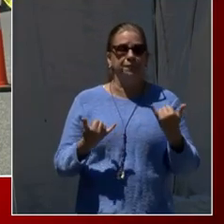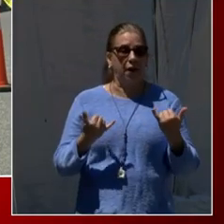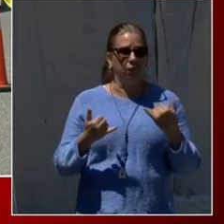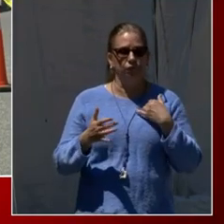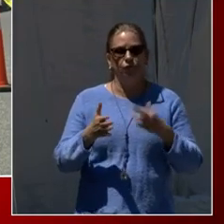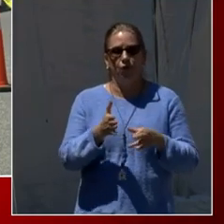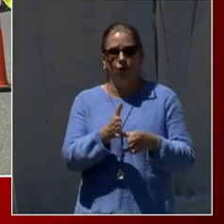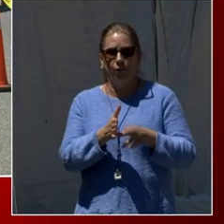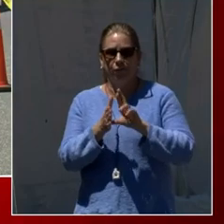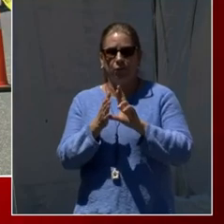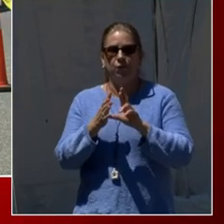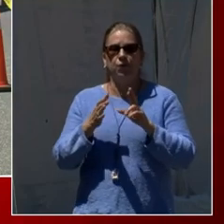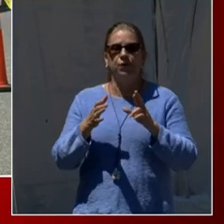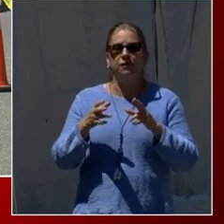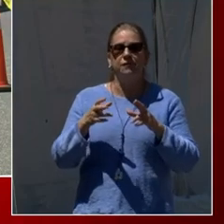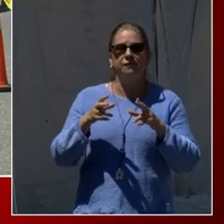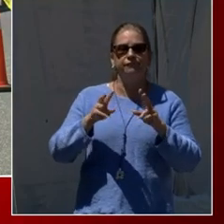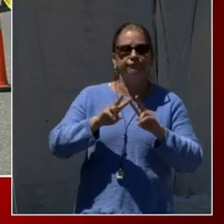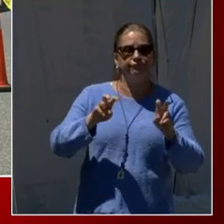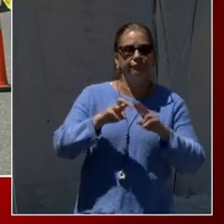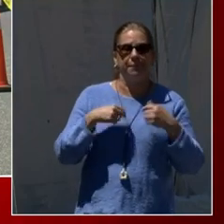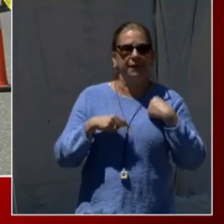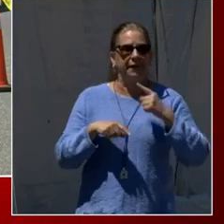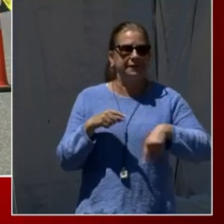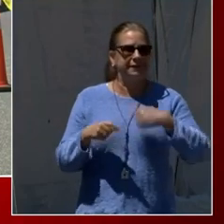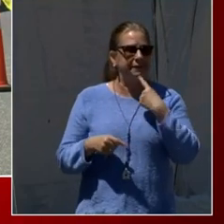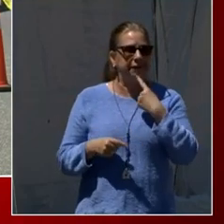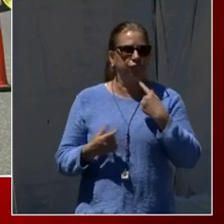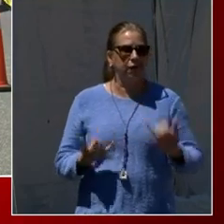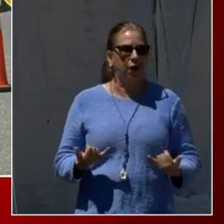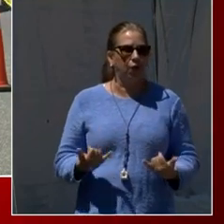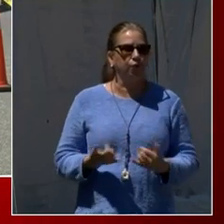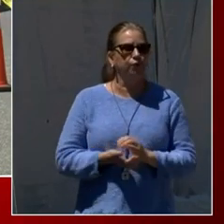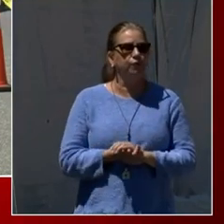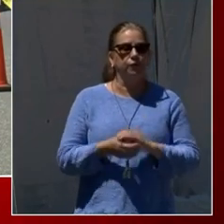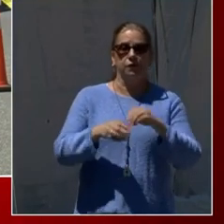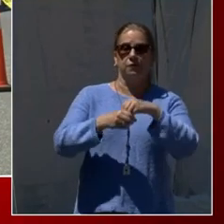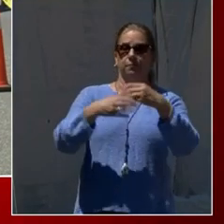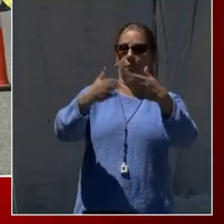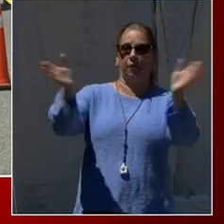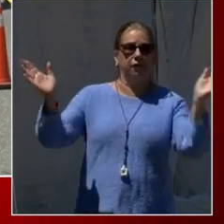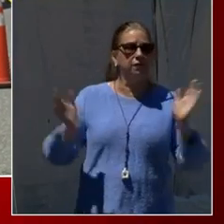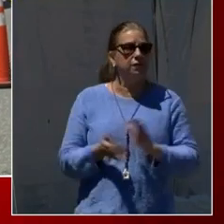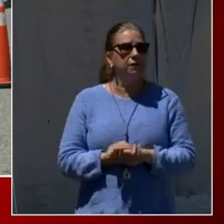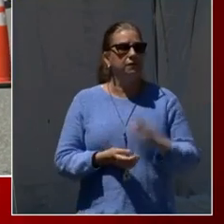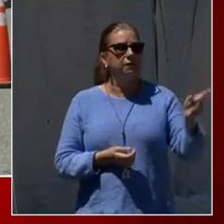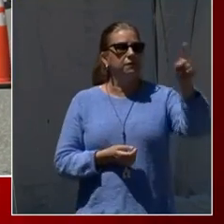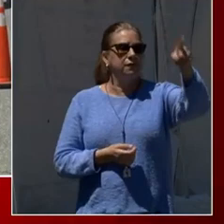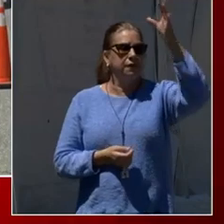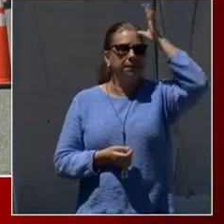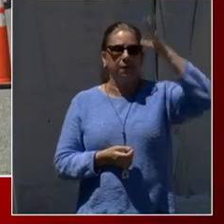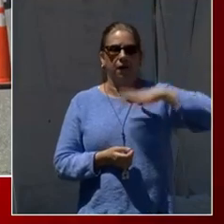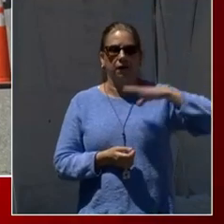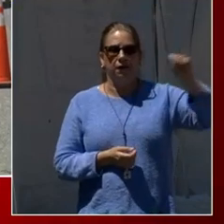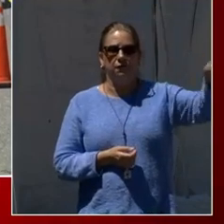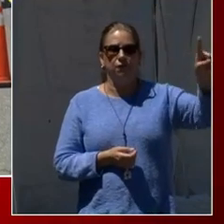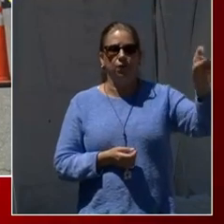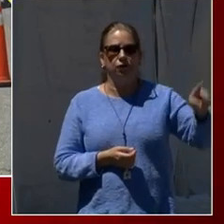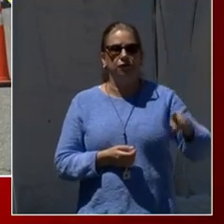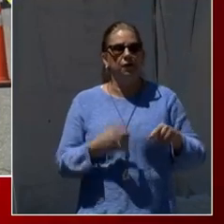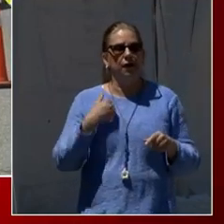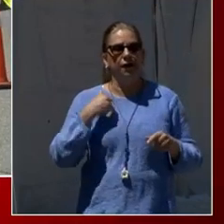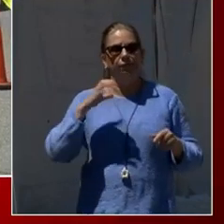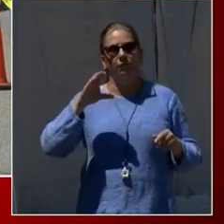really discuss. Yes, sir. Mayor, I have a COVID question. Obviously, for the last 3 months, we've been dealing with this